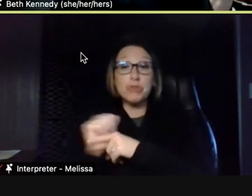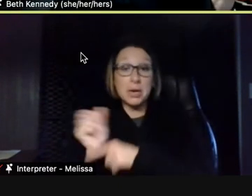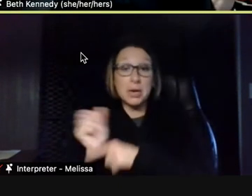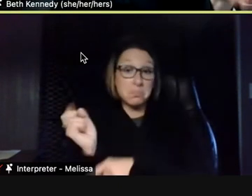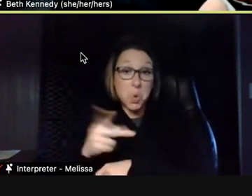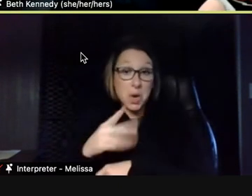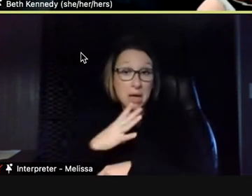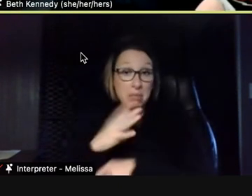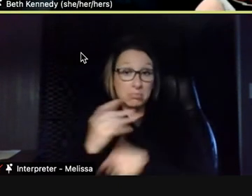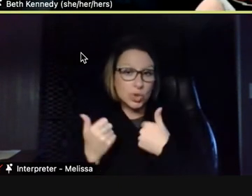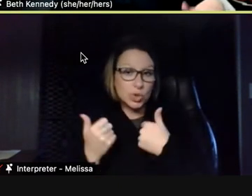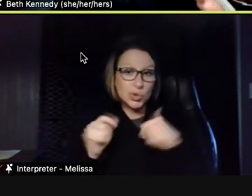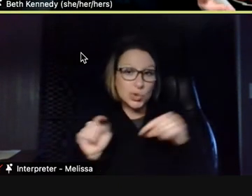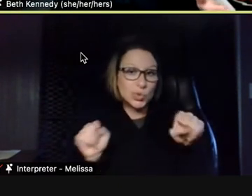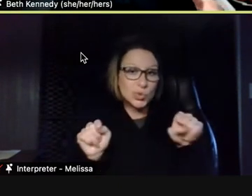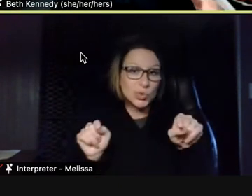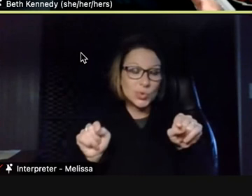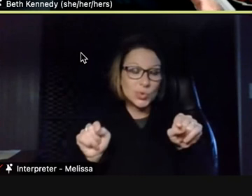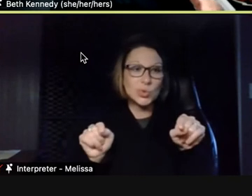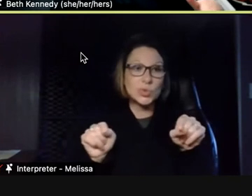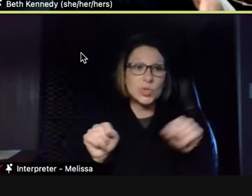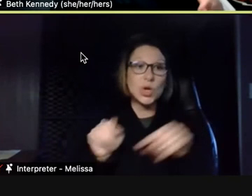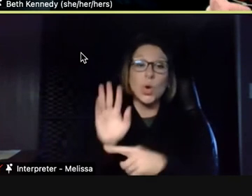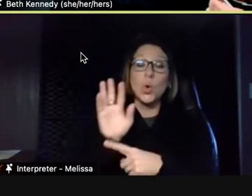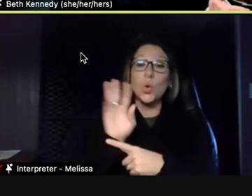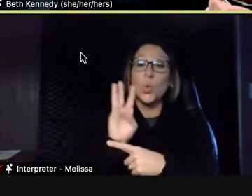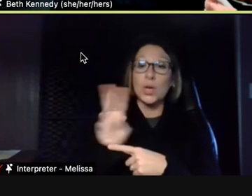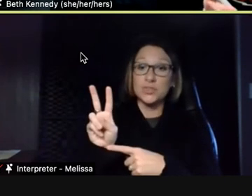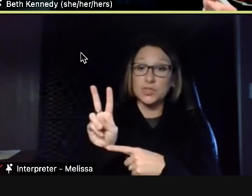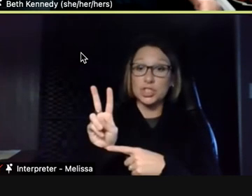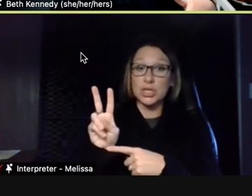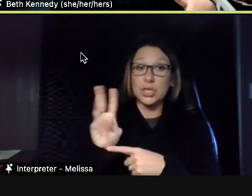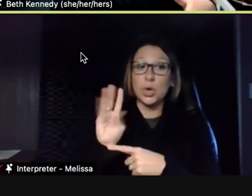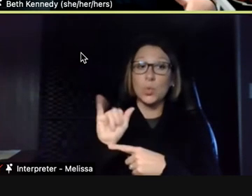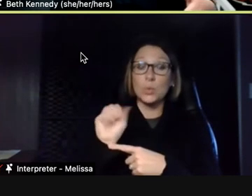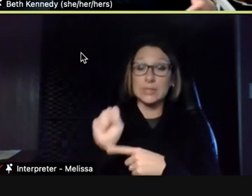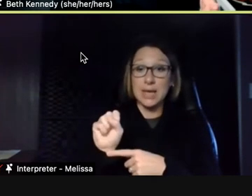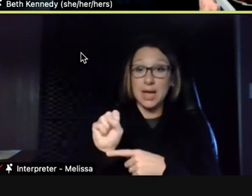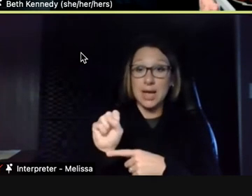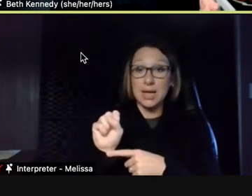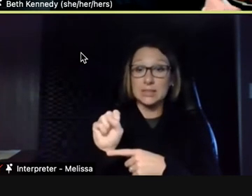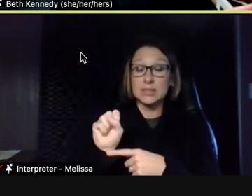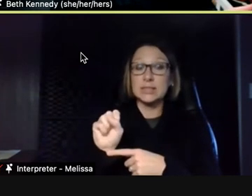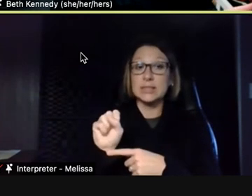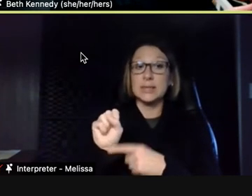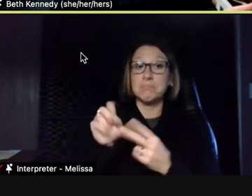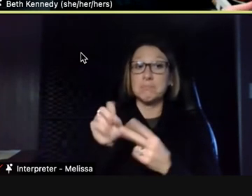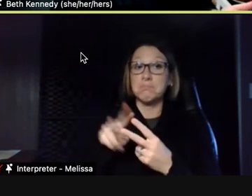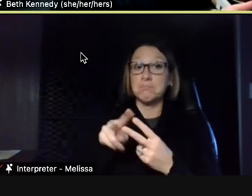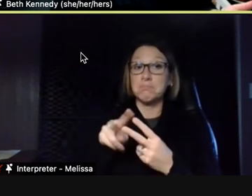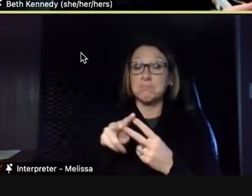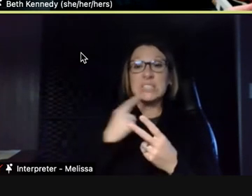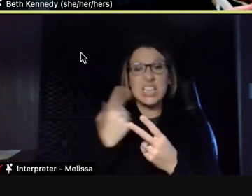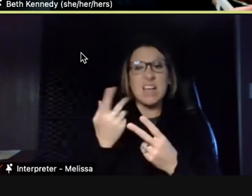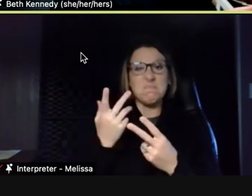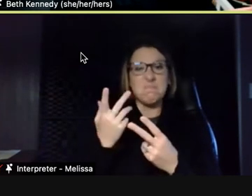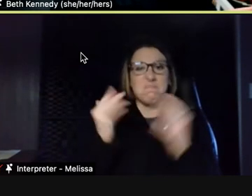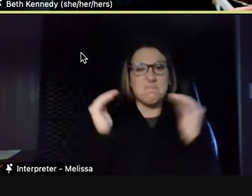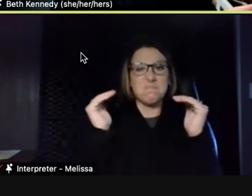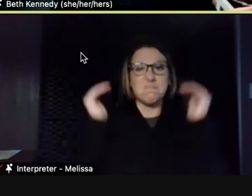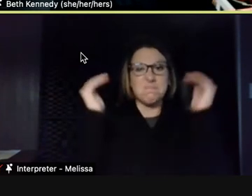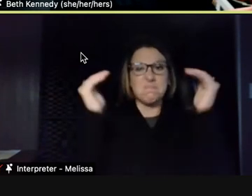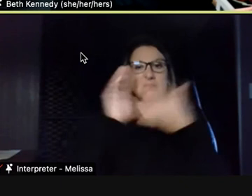And West Virginia, Wisconsin, they say we need higher ed. We need to have